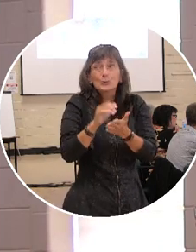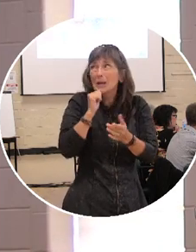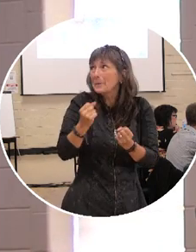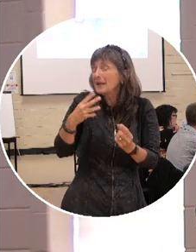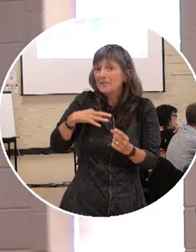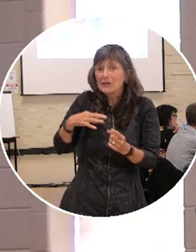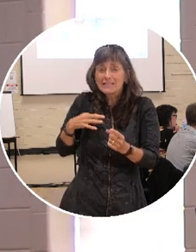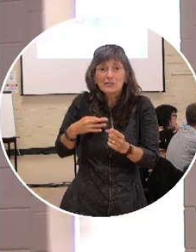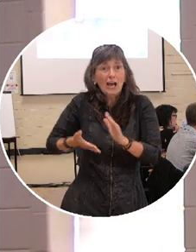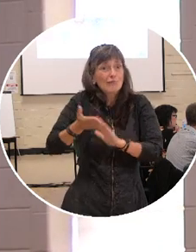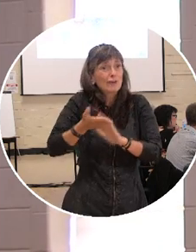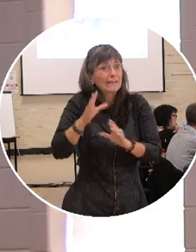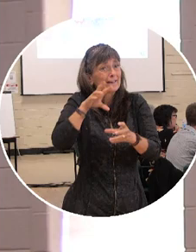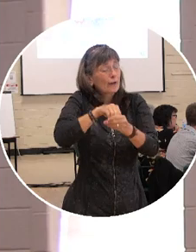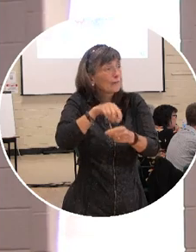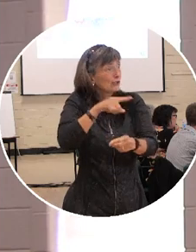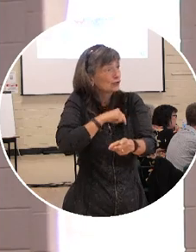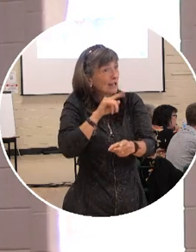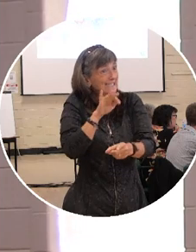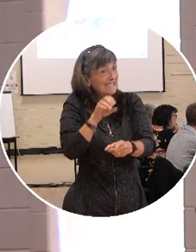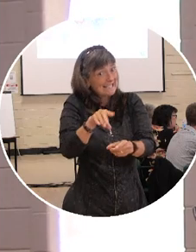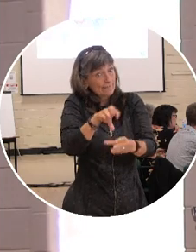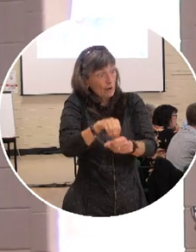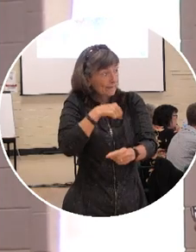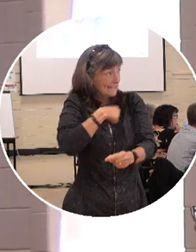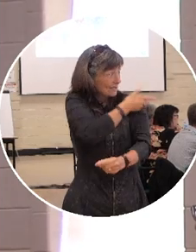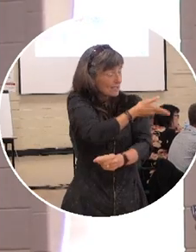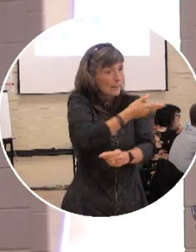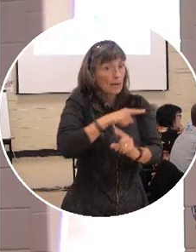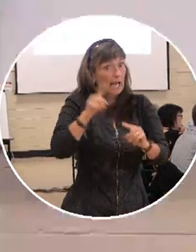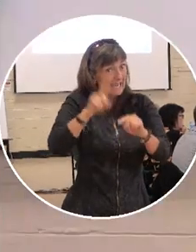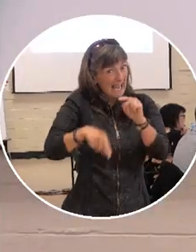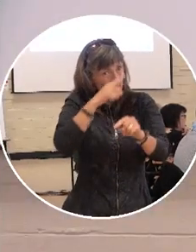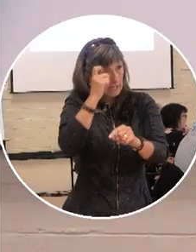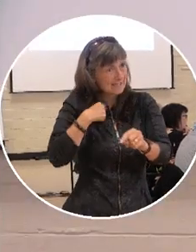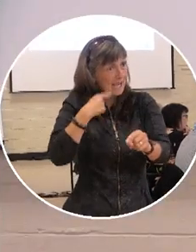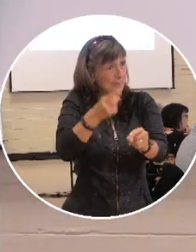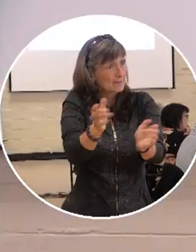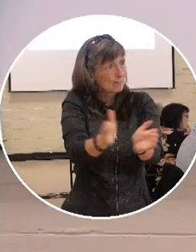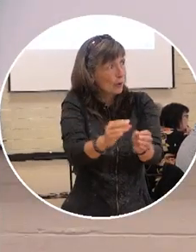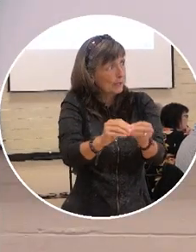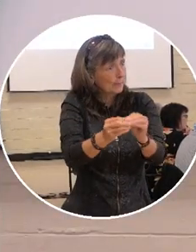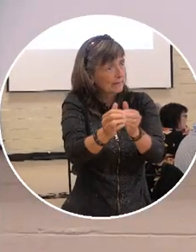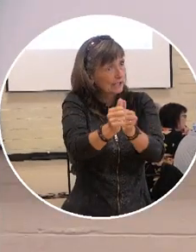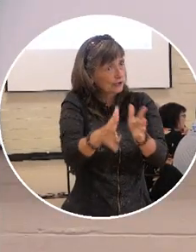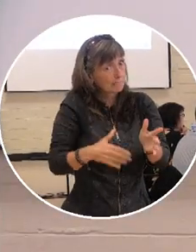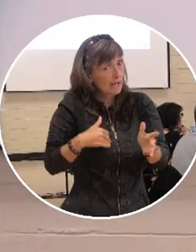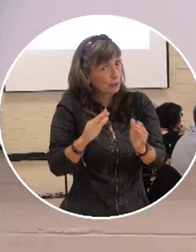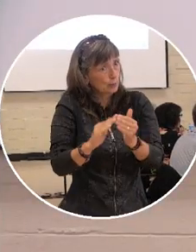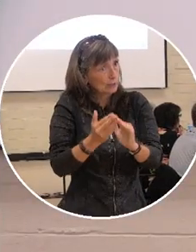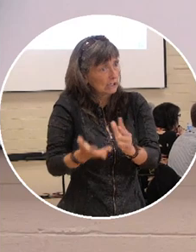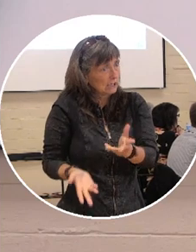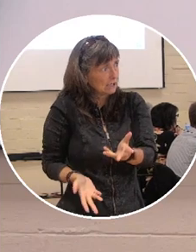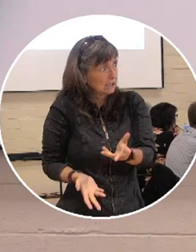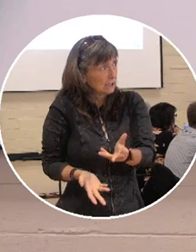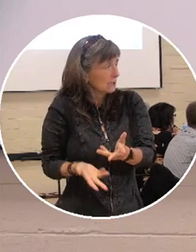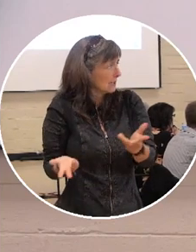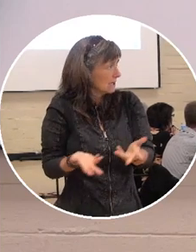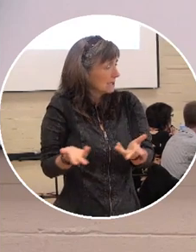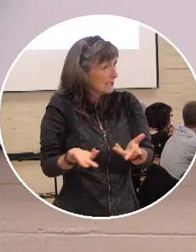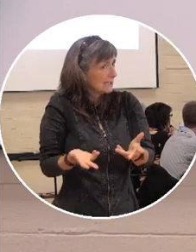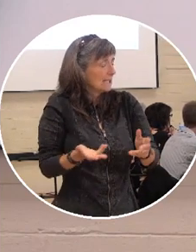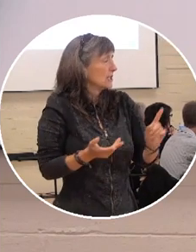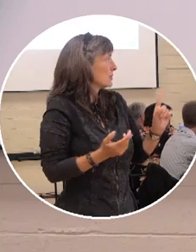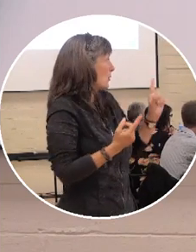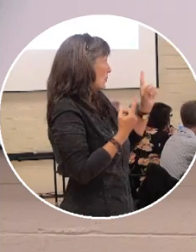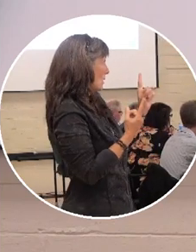as a trustee, but you can't? Peter, so... As you very eloquently said earlier on, we go around the table and give each the chance